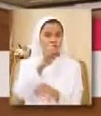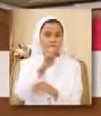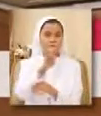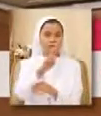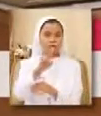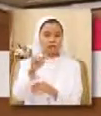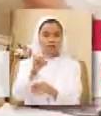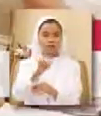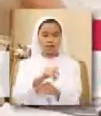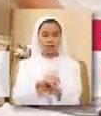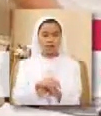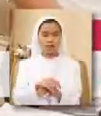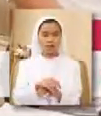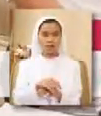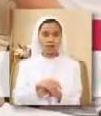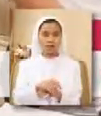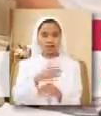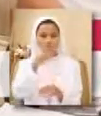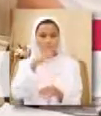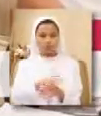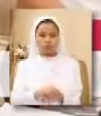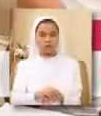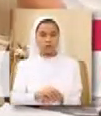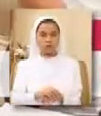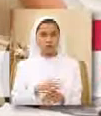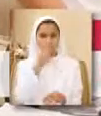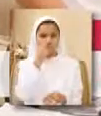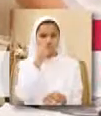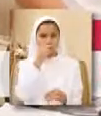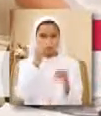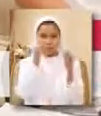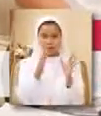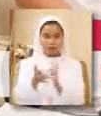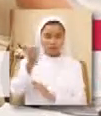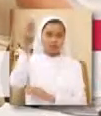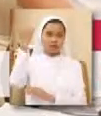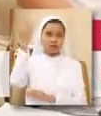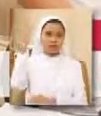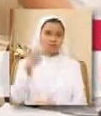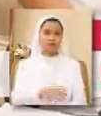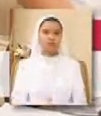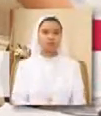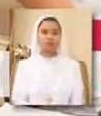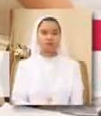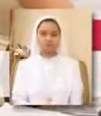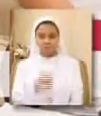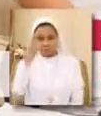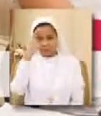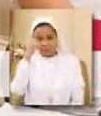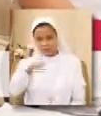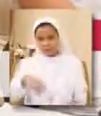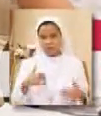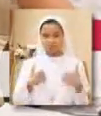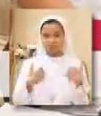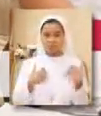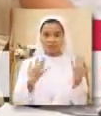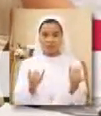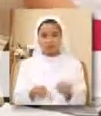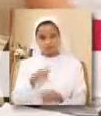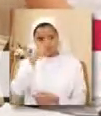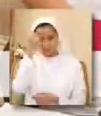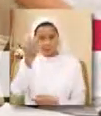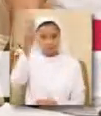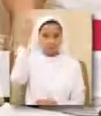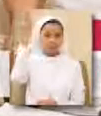nanonood dalawa po. Ang partners. Ay, marami sa atin, nanonood ng mga minamahal natin, mga senior citizen, katulad hindi ko. Hindi na sila kilala ng kabataan. Oh, hindi na kilala ng kabataan.